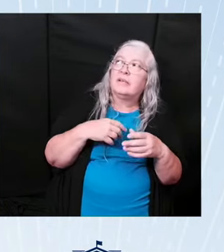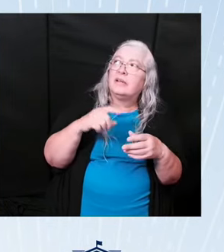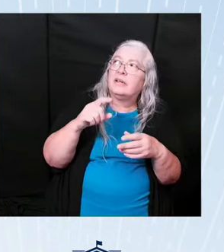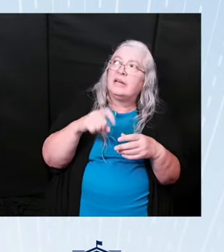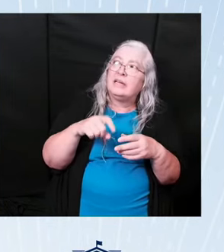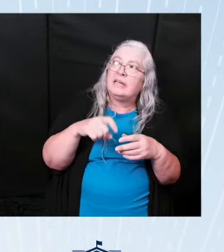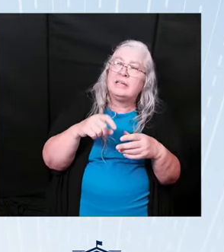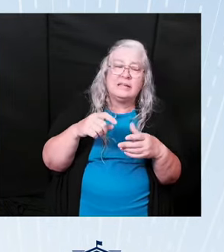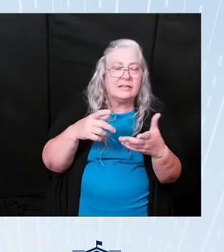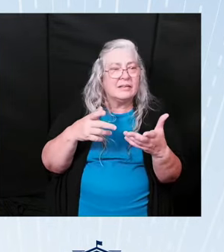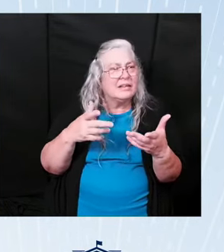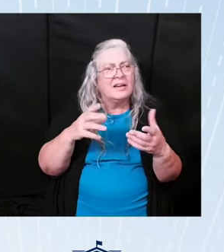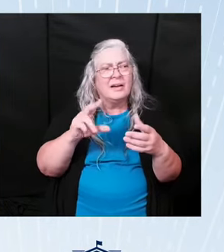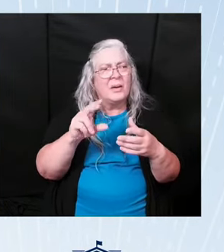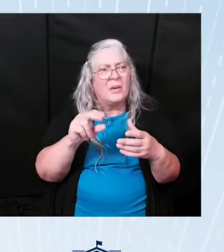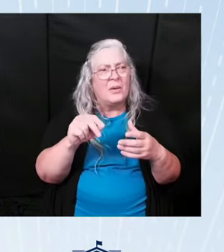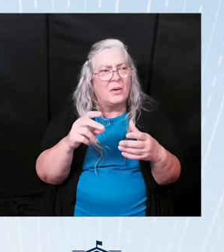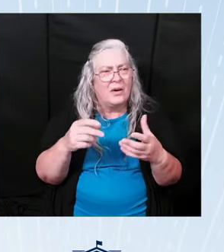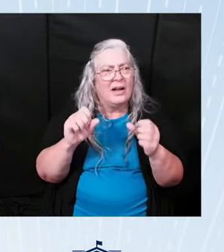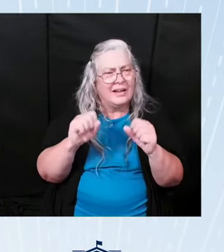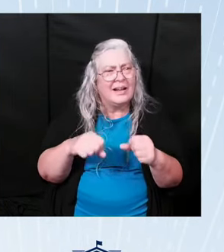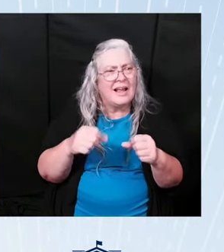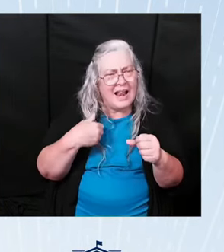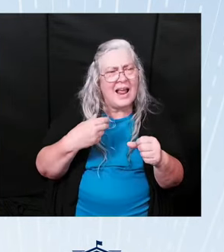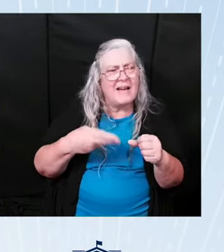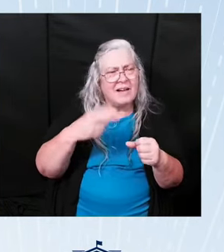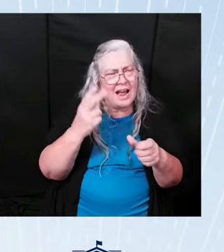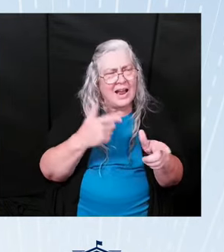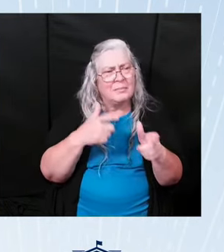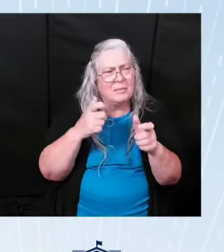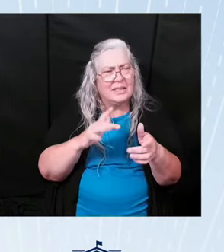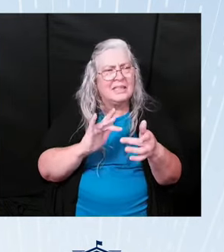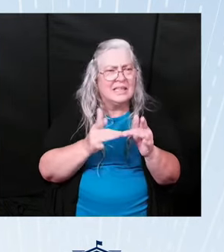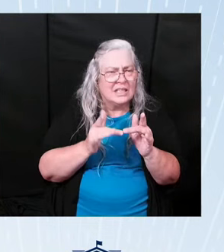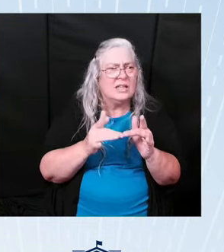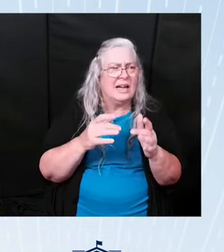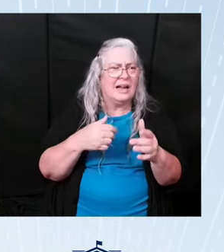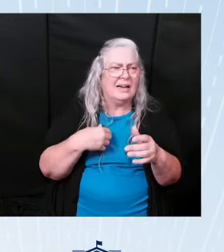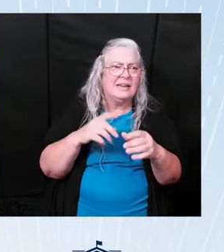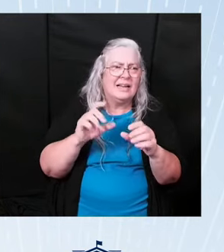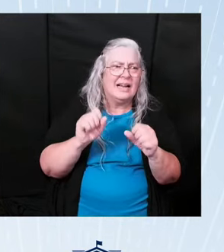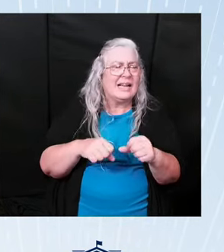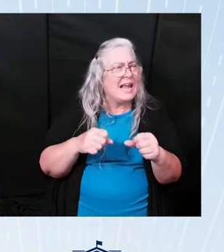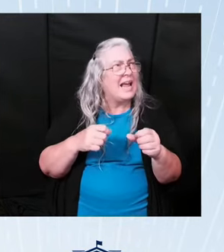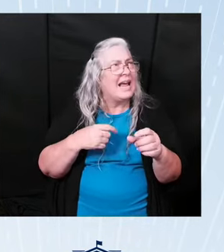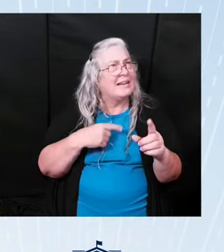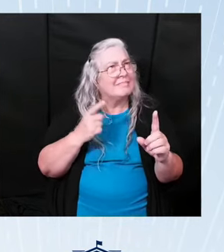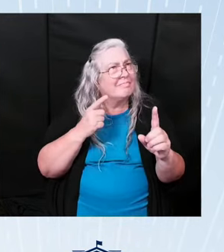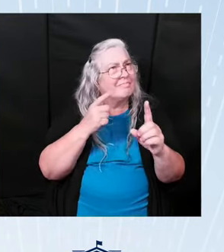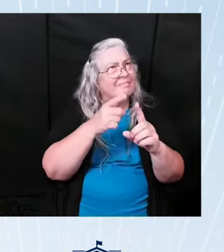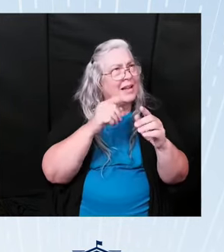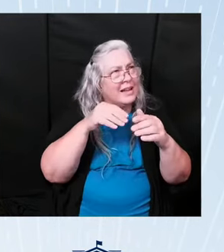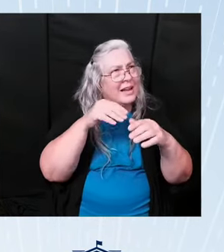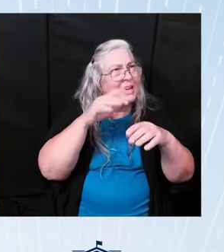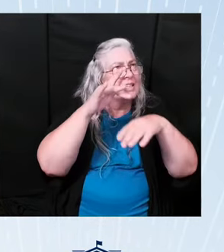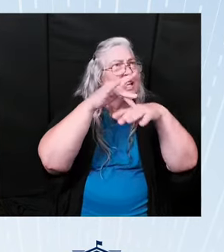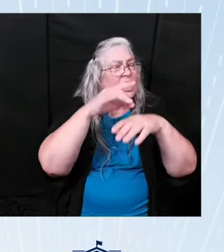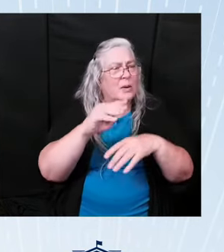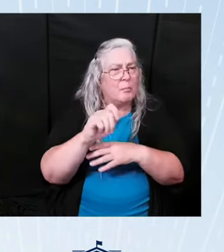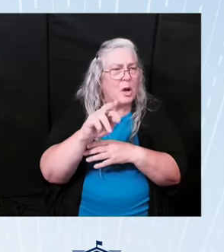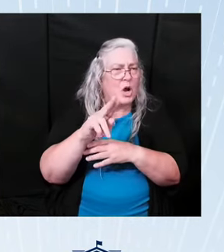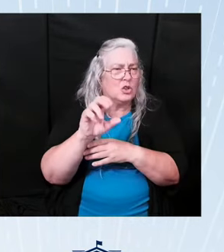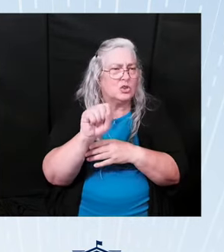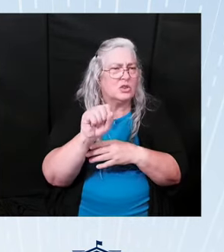So just to give you, and to have clean air and safe water, and then to build a clean energy economy that John and his team are working so hard on